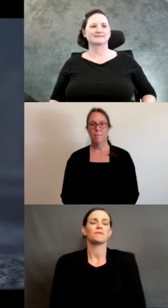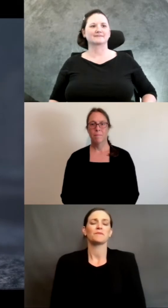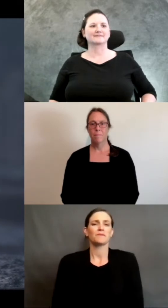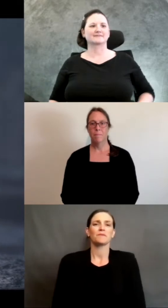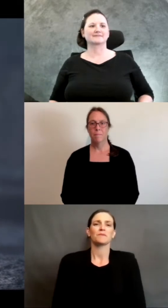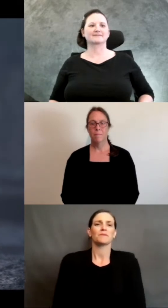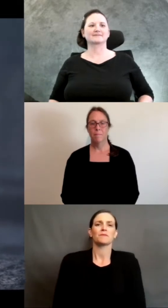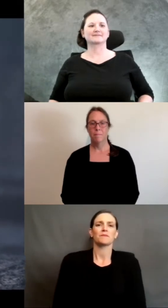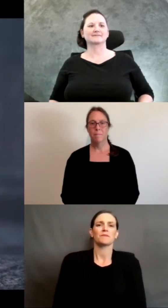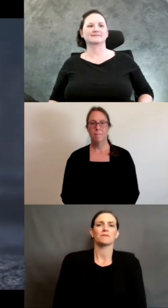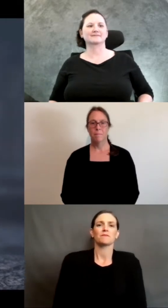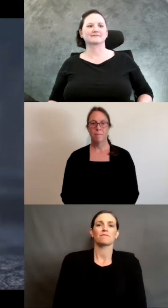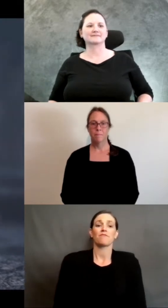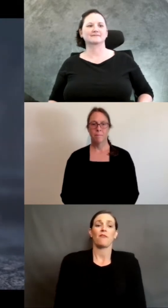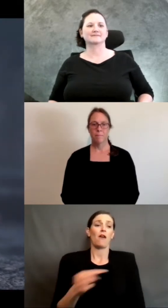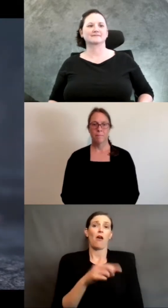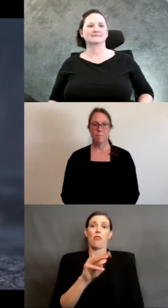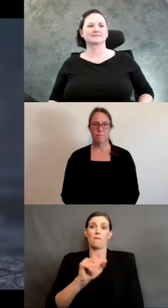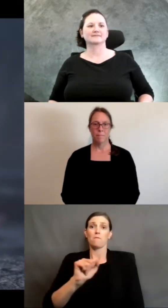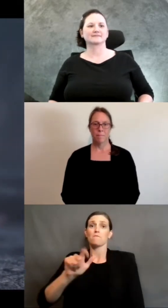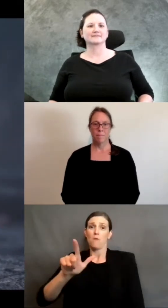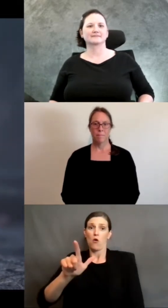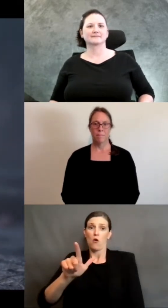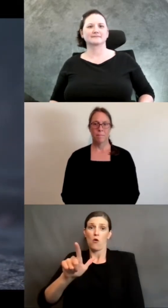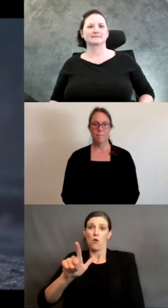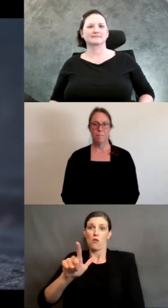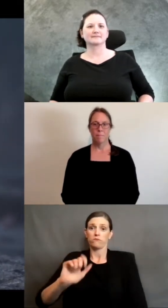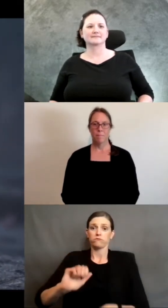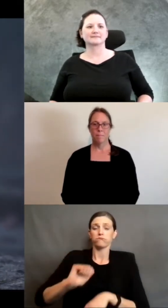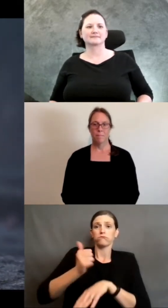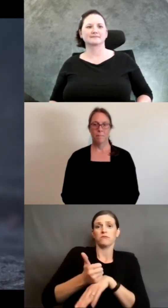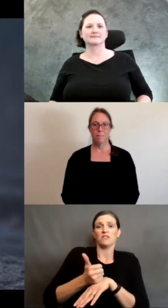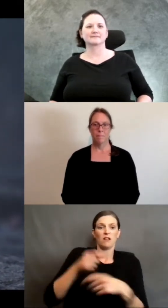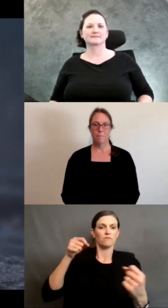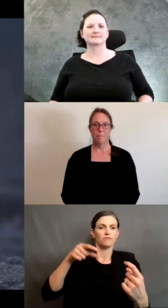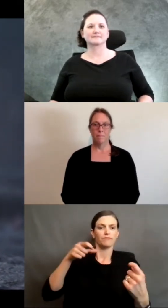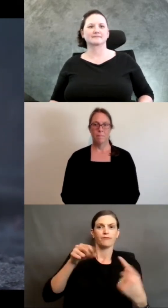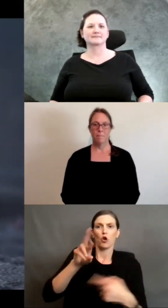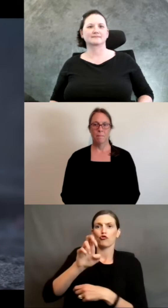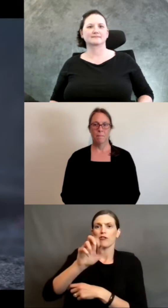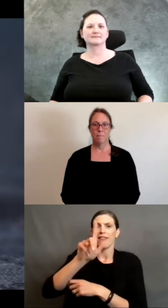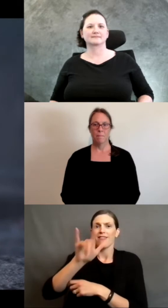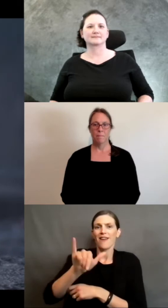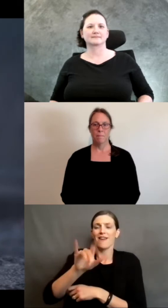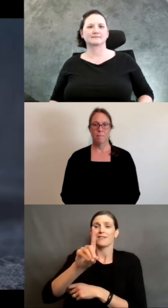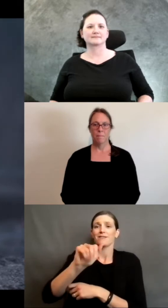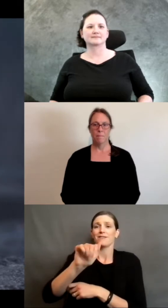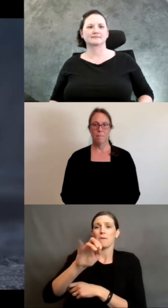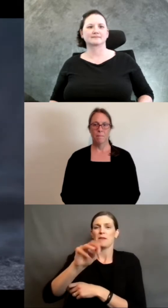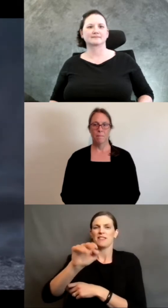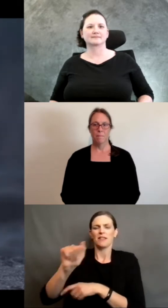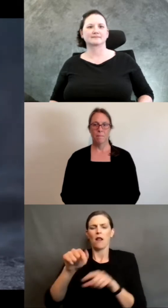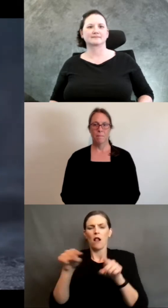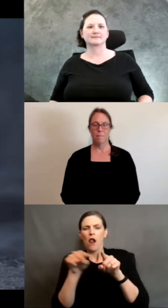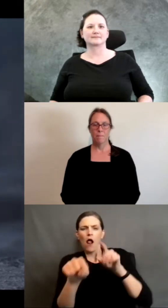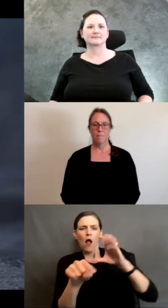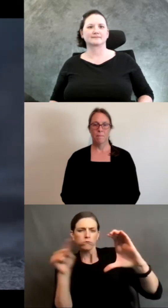Back at the mall, having set the relay, Diamantina makes her way back to the portal in the basement.